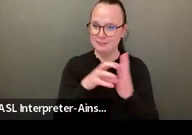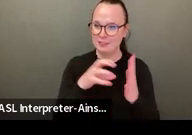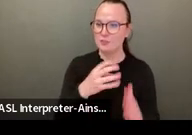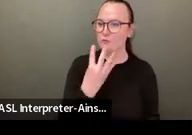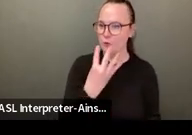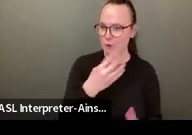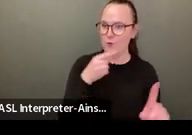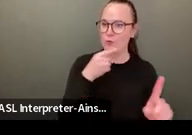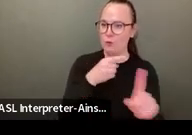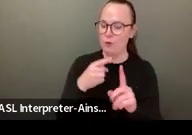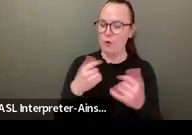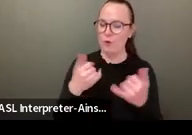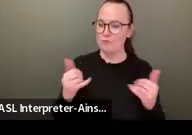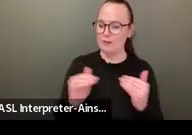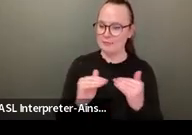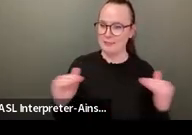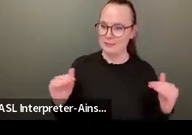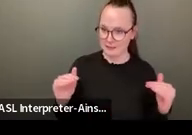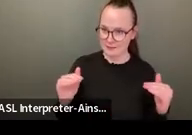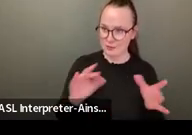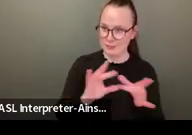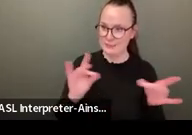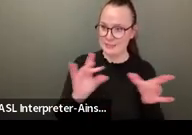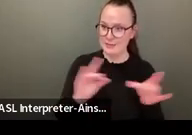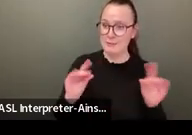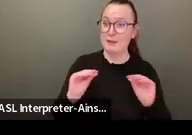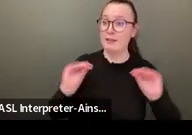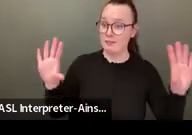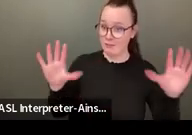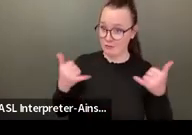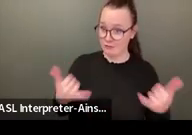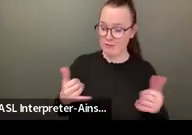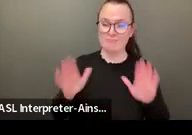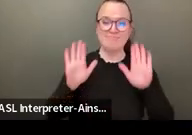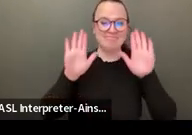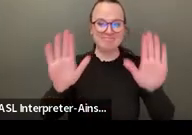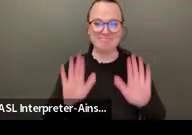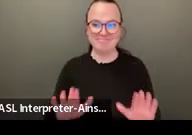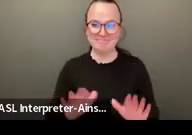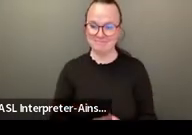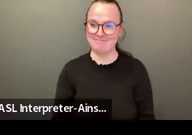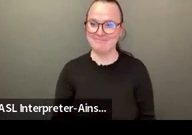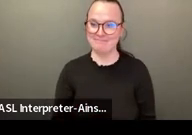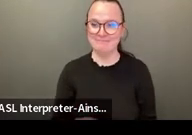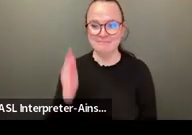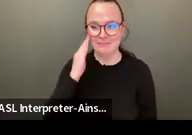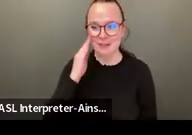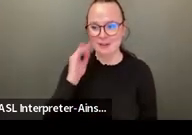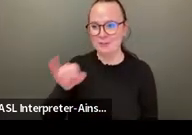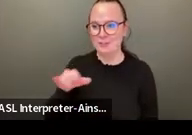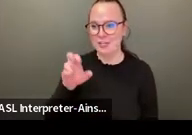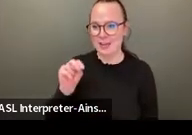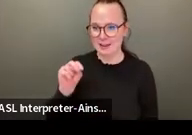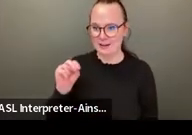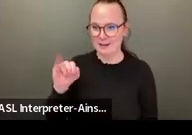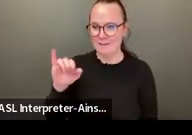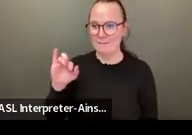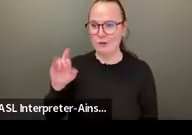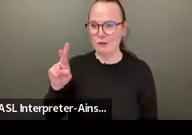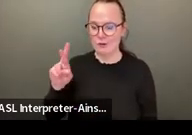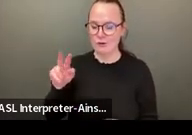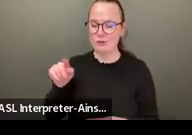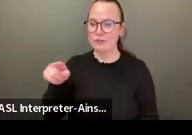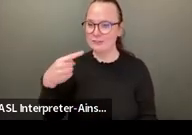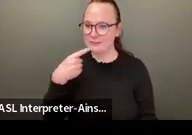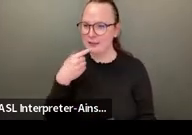and the present level statements. Excellent. And as I know Jennifer said it, I think Colette said it at the